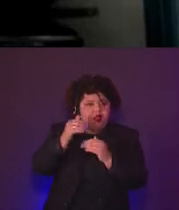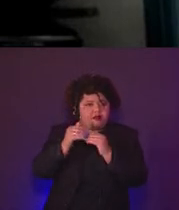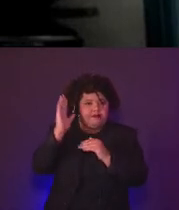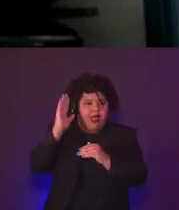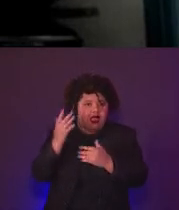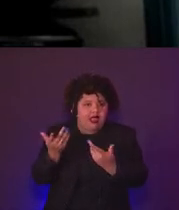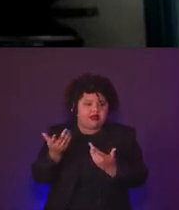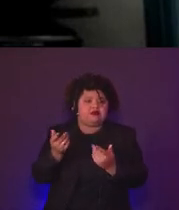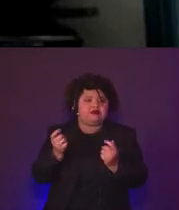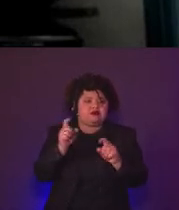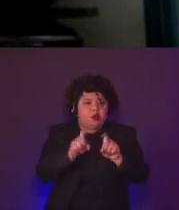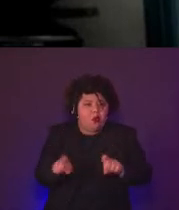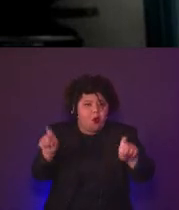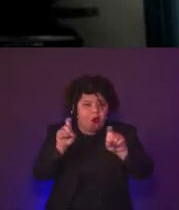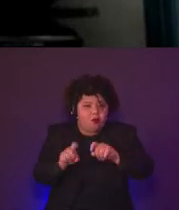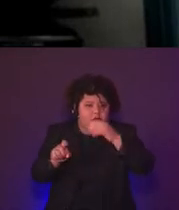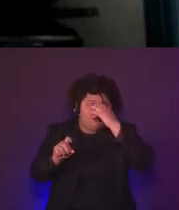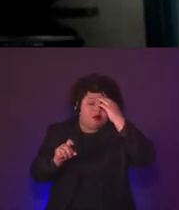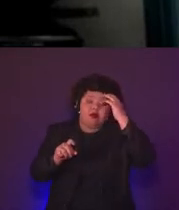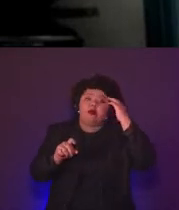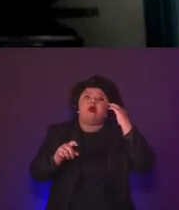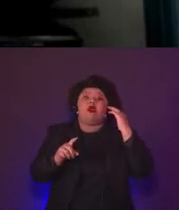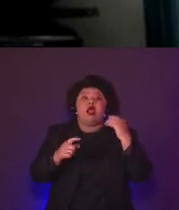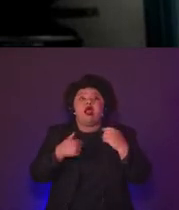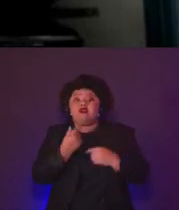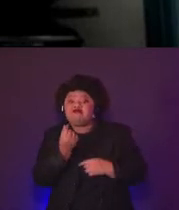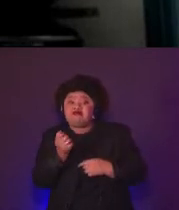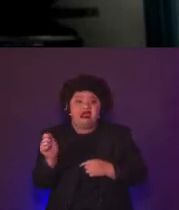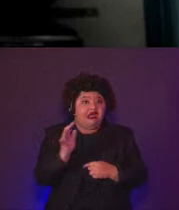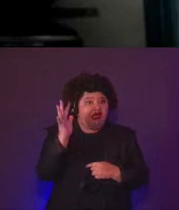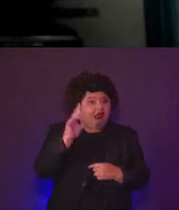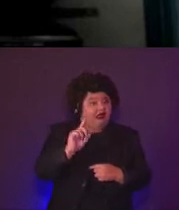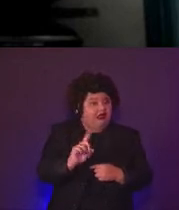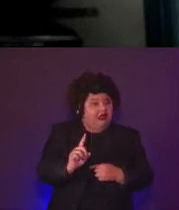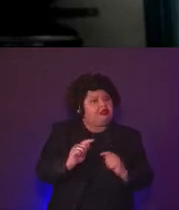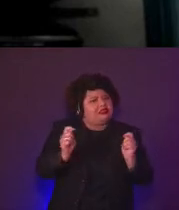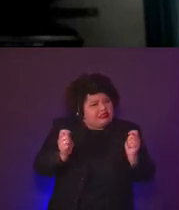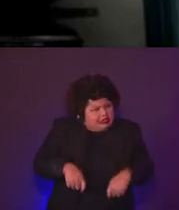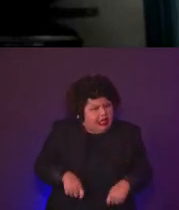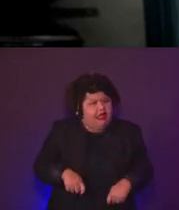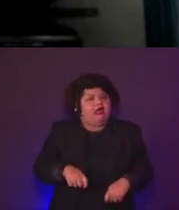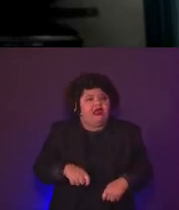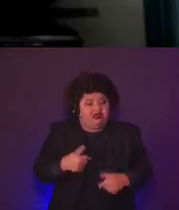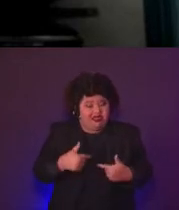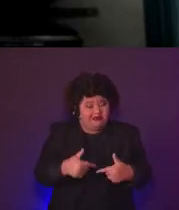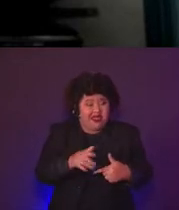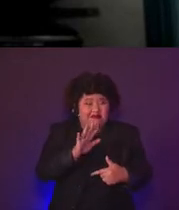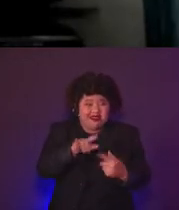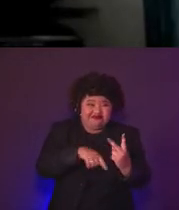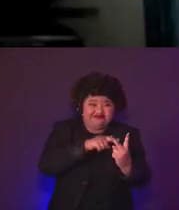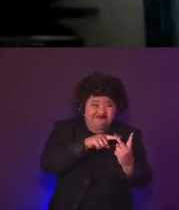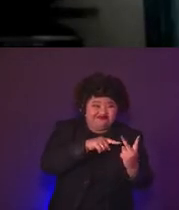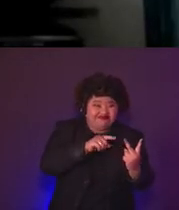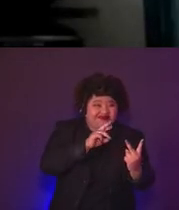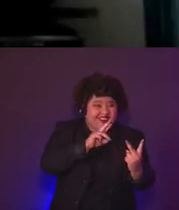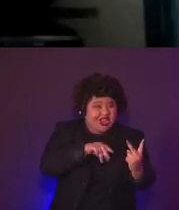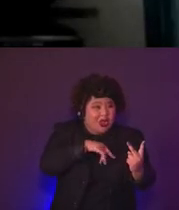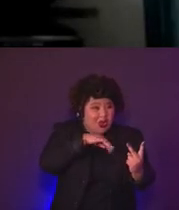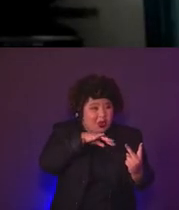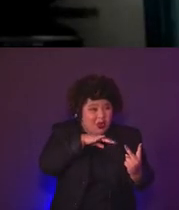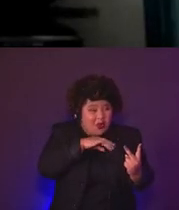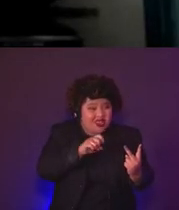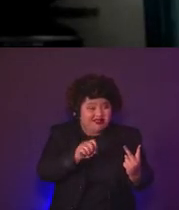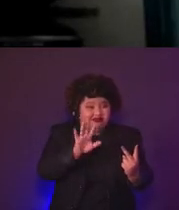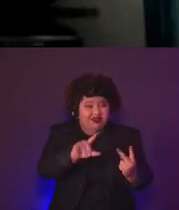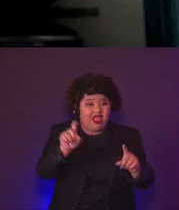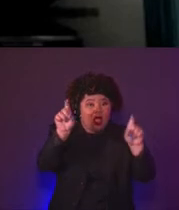and the cost is not particularly expensive. We can do it. He said, the downside of it is their computers are only